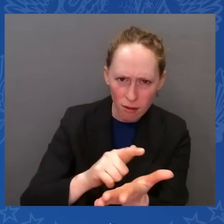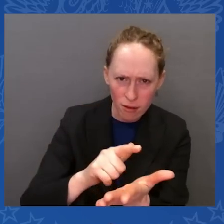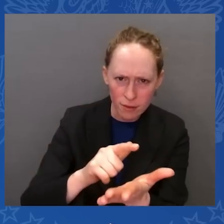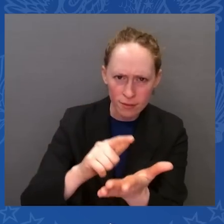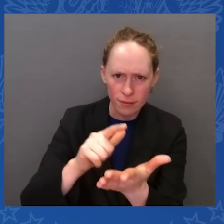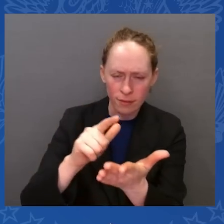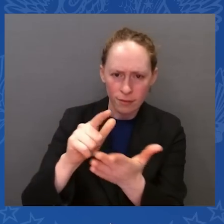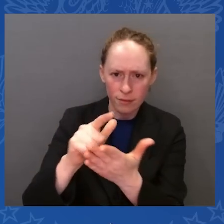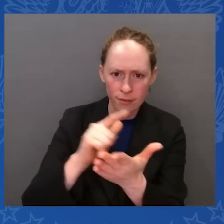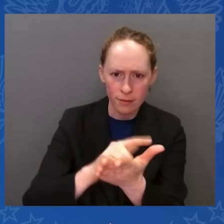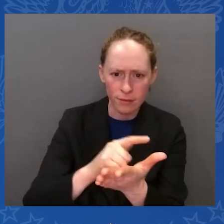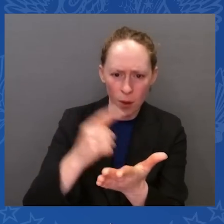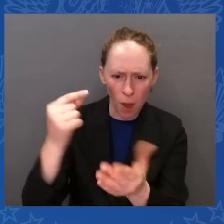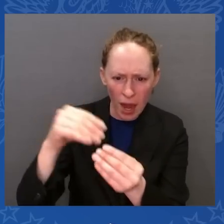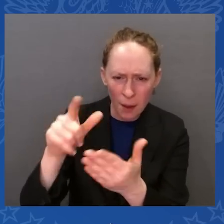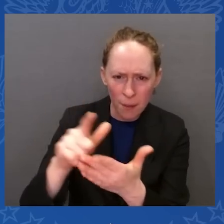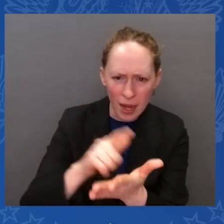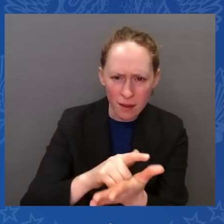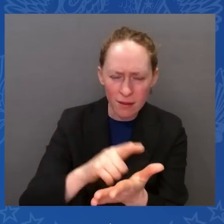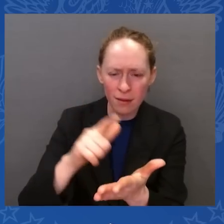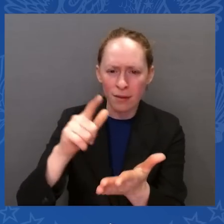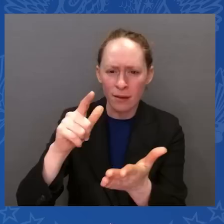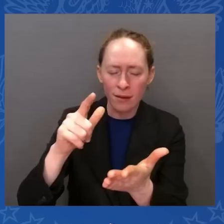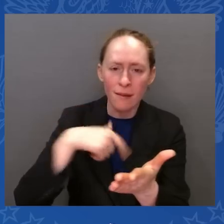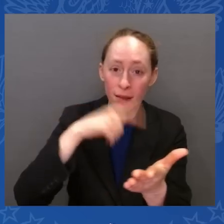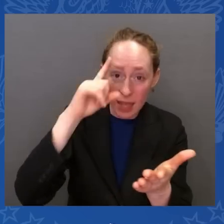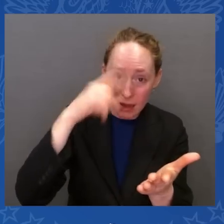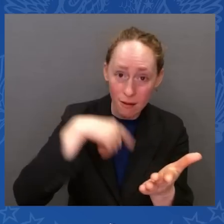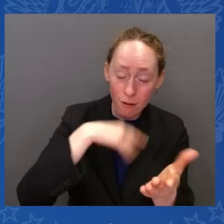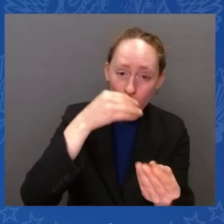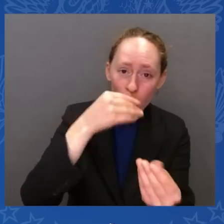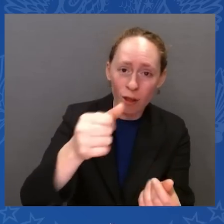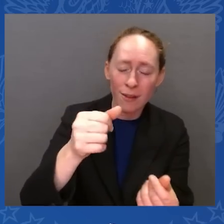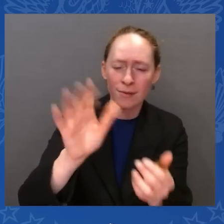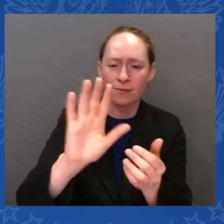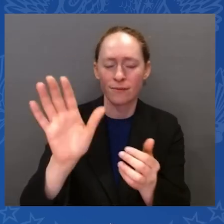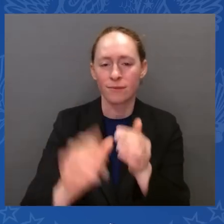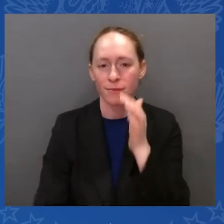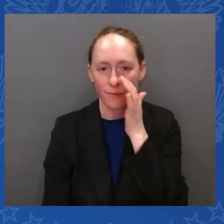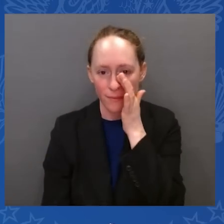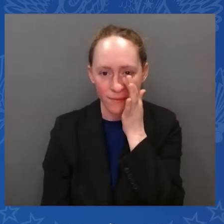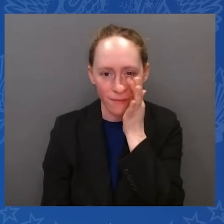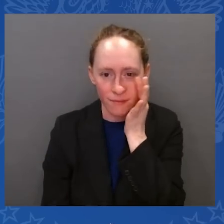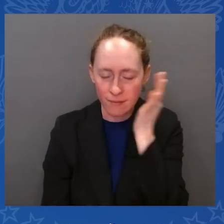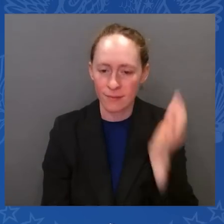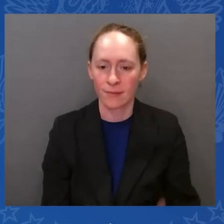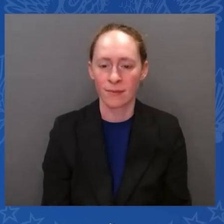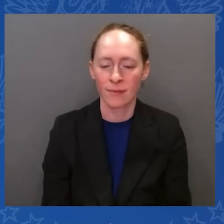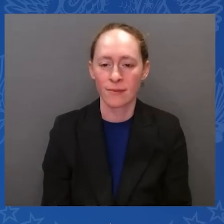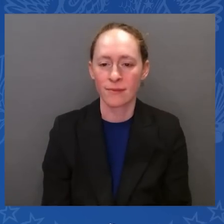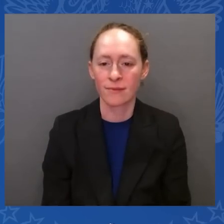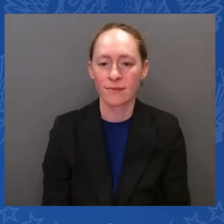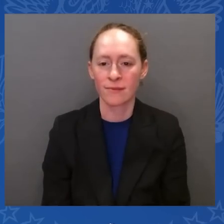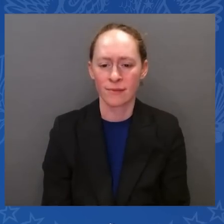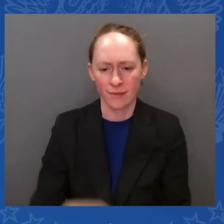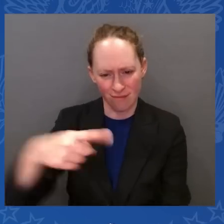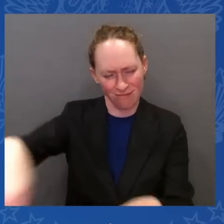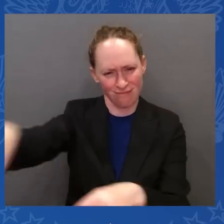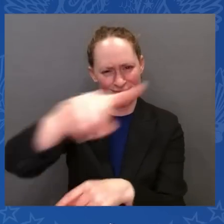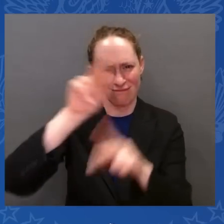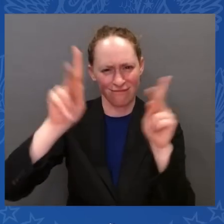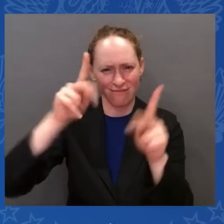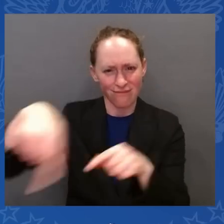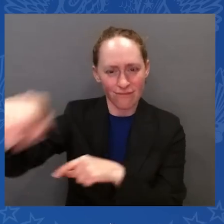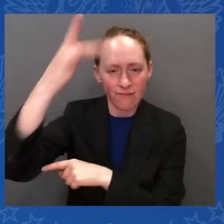facetious. Did he tell you what he's proposing? he was talking about the bill. Yeah, but what does it propose? Do you